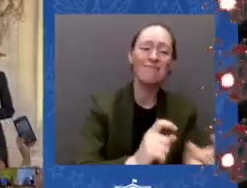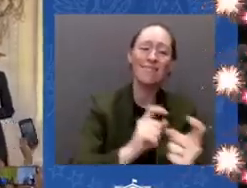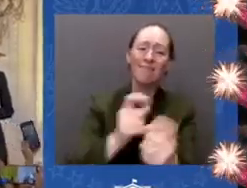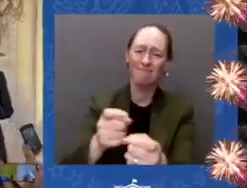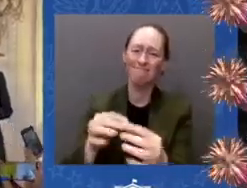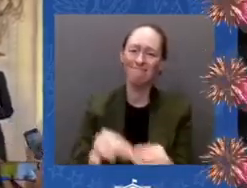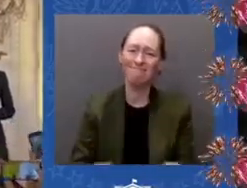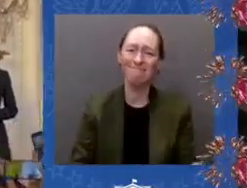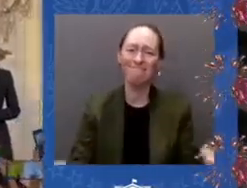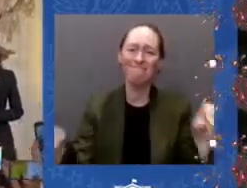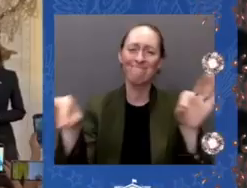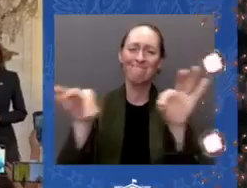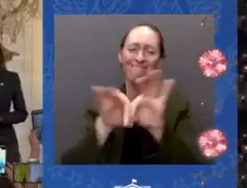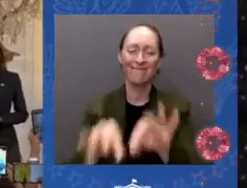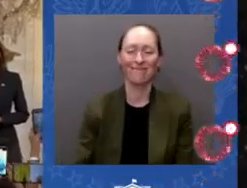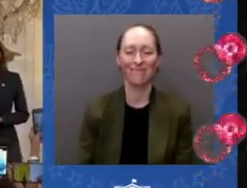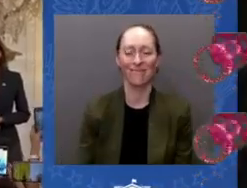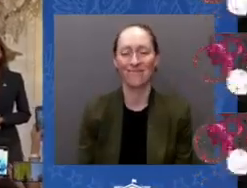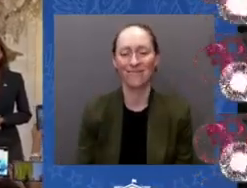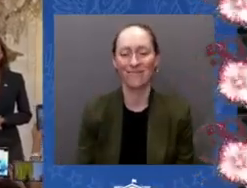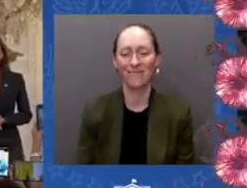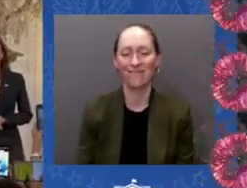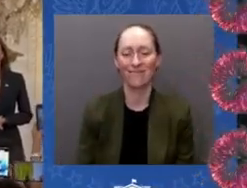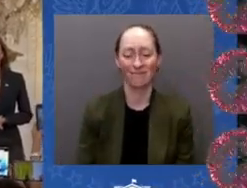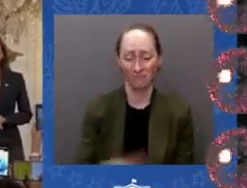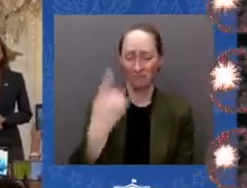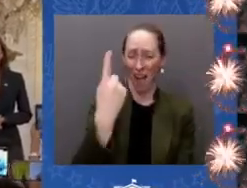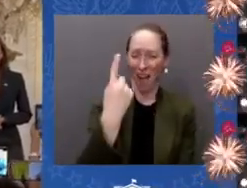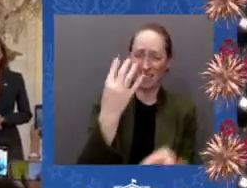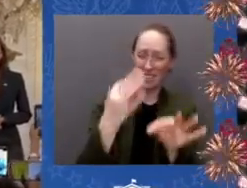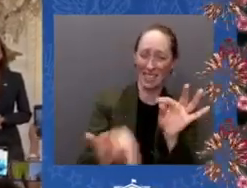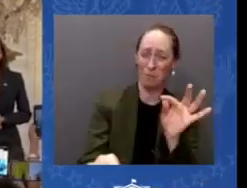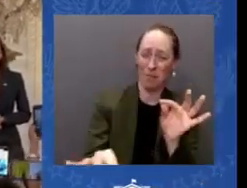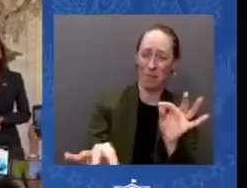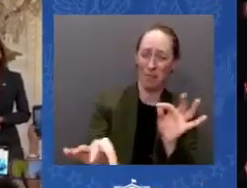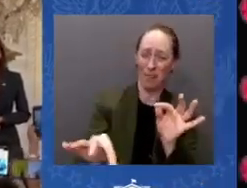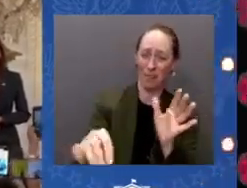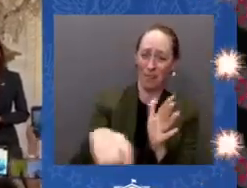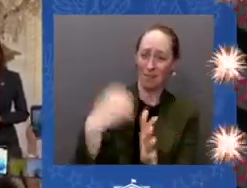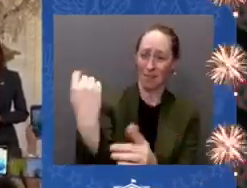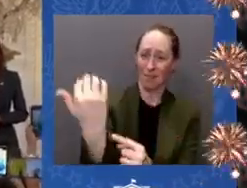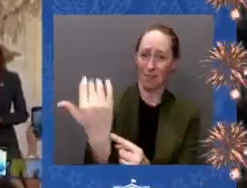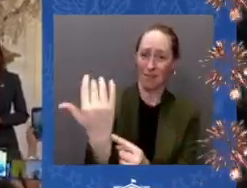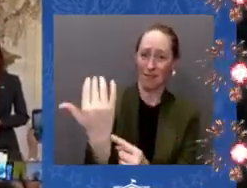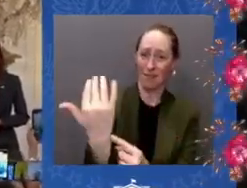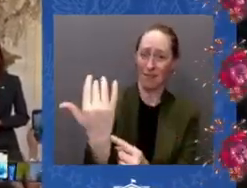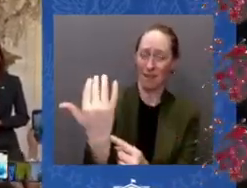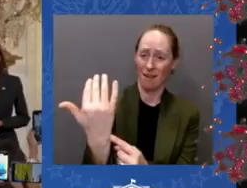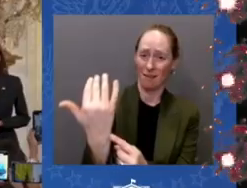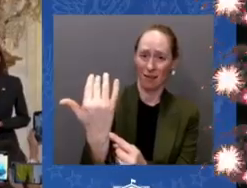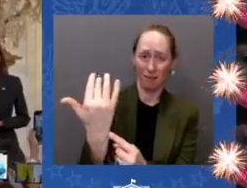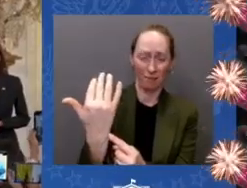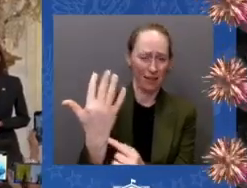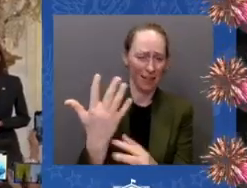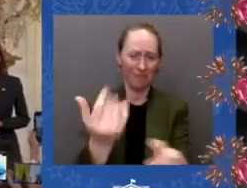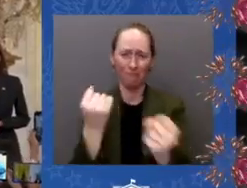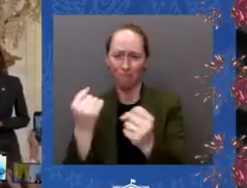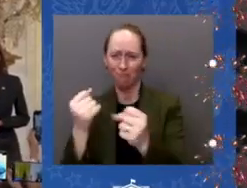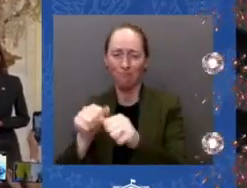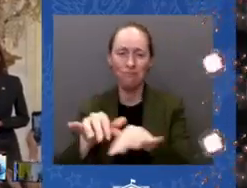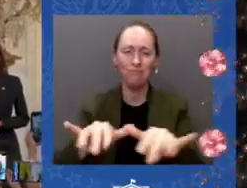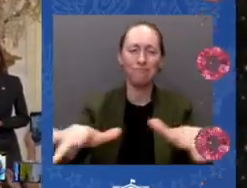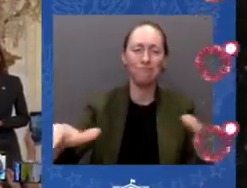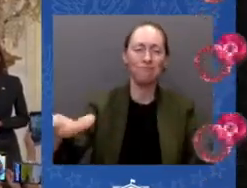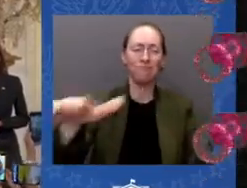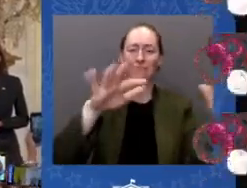All of us will face darkness at some point, but we are never alone. And as we chart our